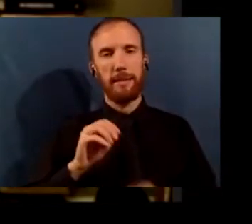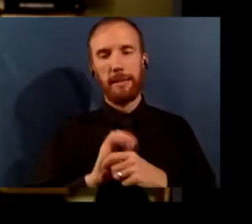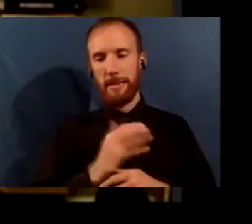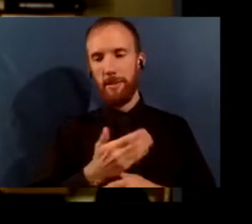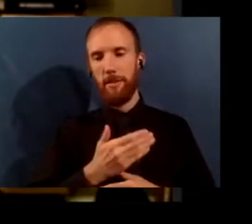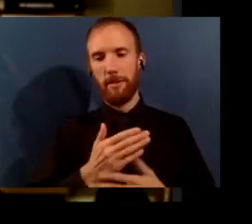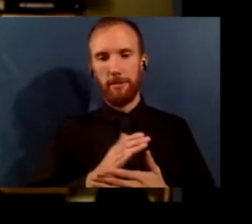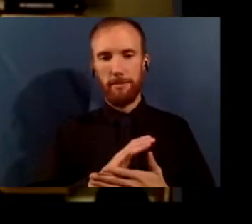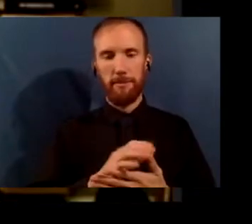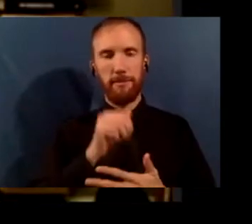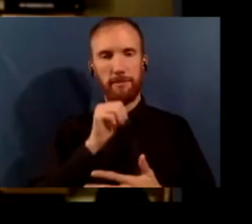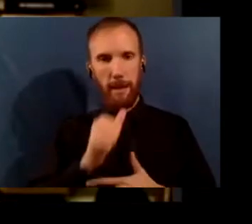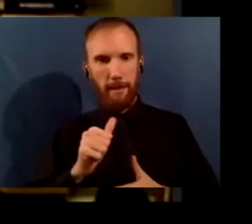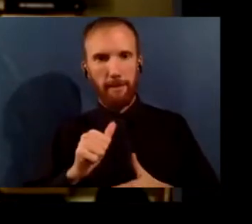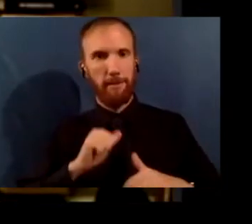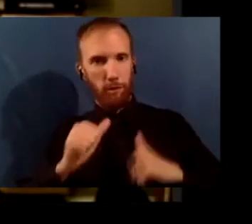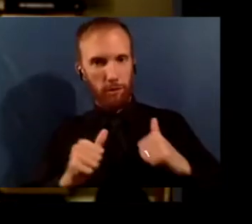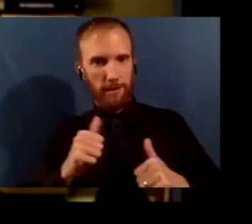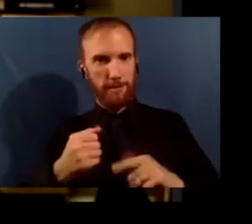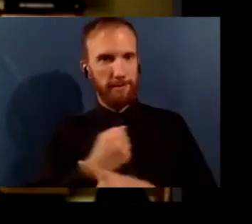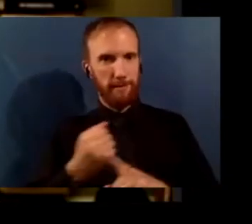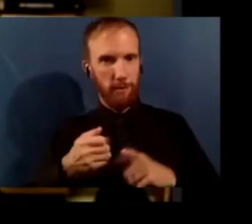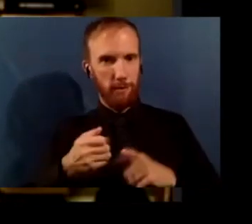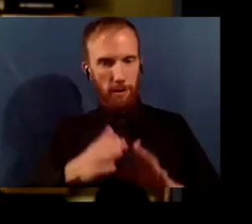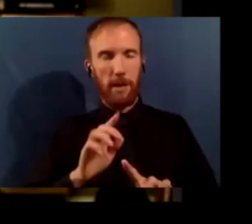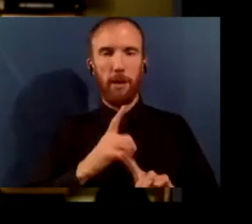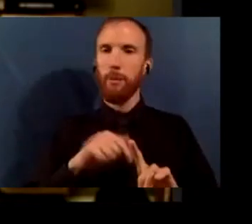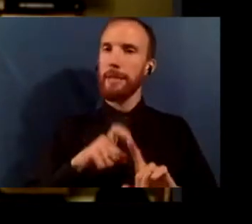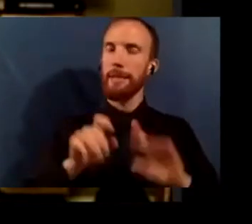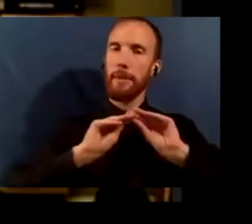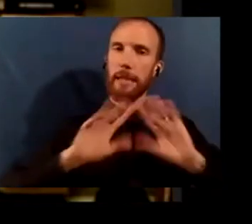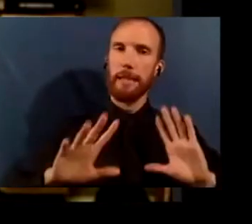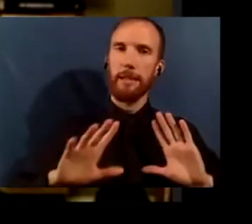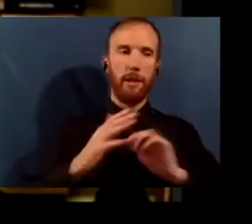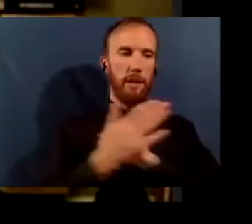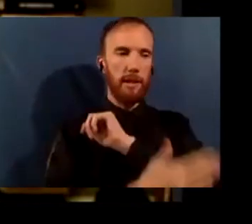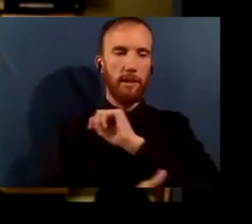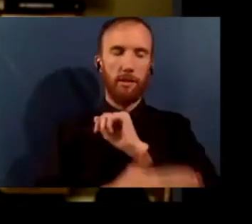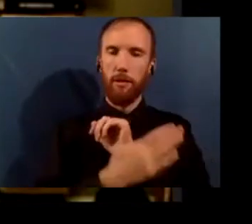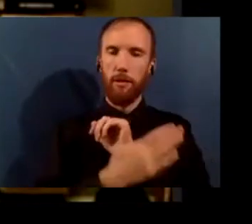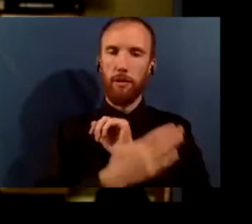to be clear about this. We need to talk about the fact that the country has lost its way. You know,